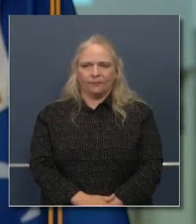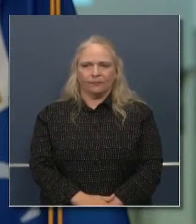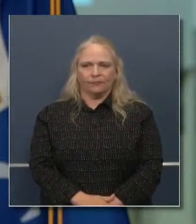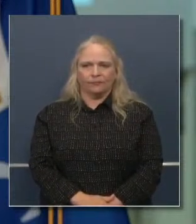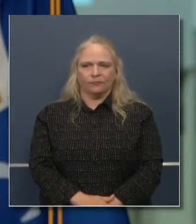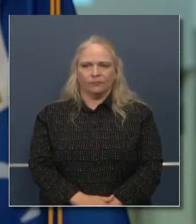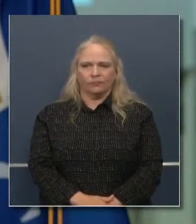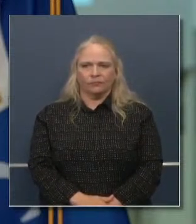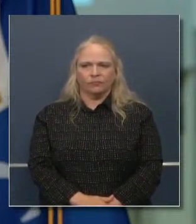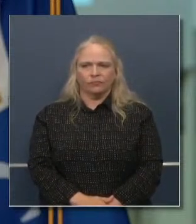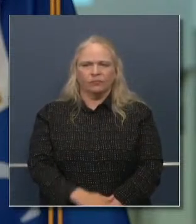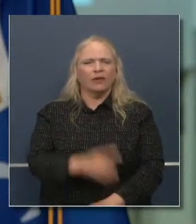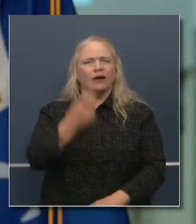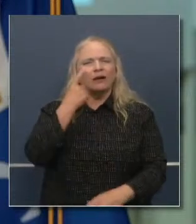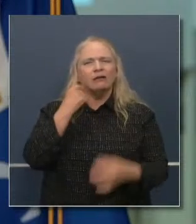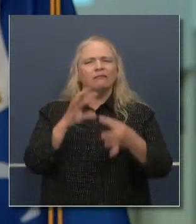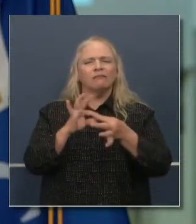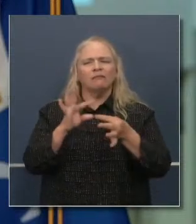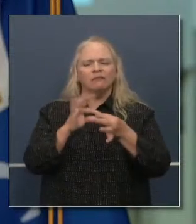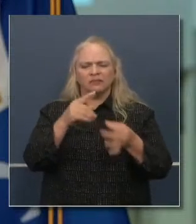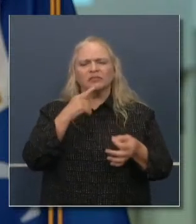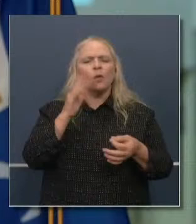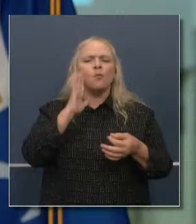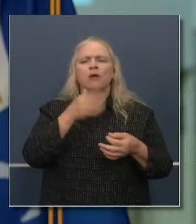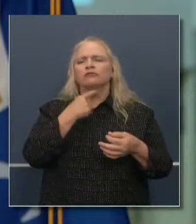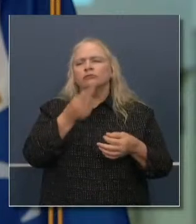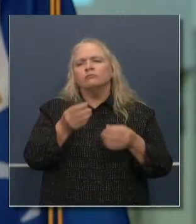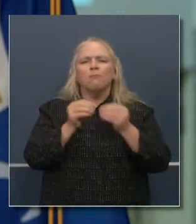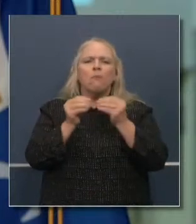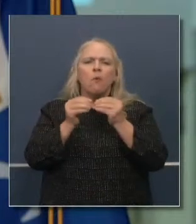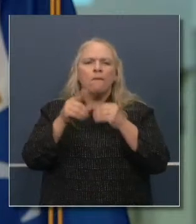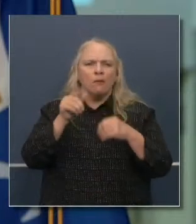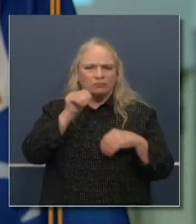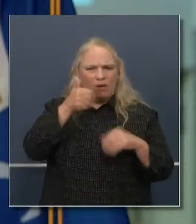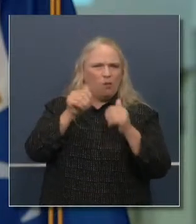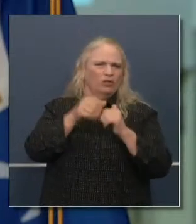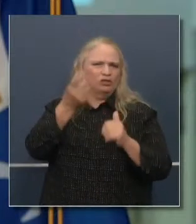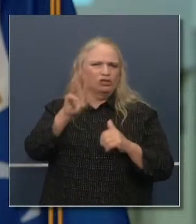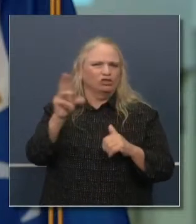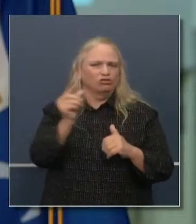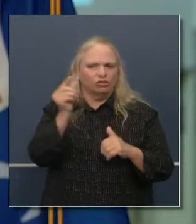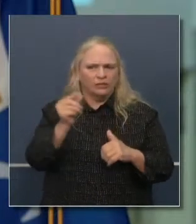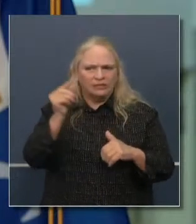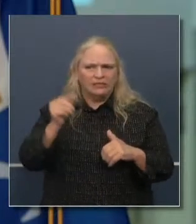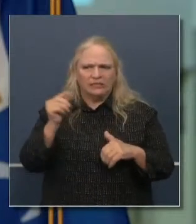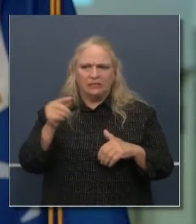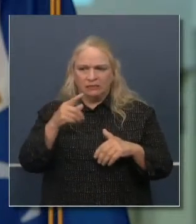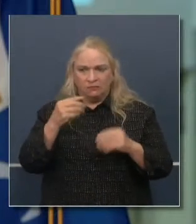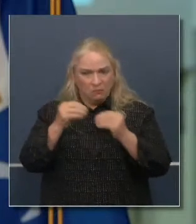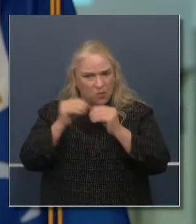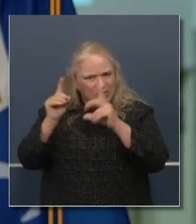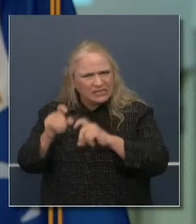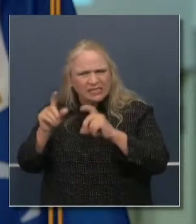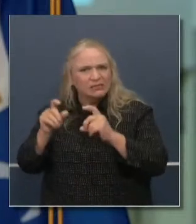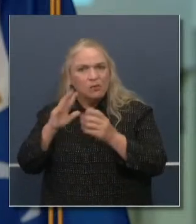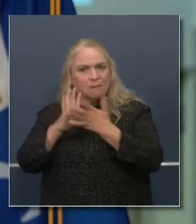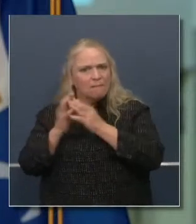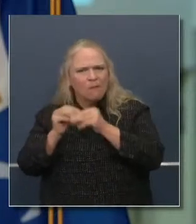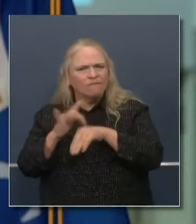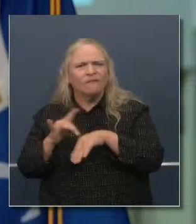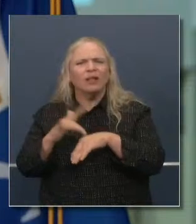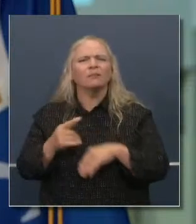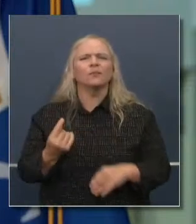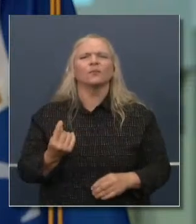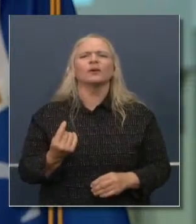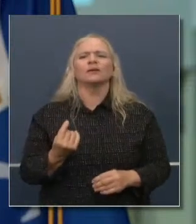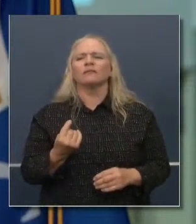Galley, but could you address the issue of just testing availability? We're starting to see just a harder situation for people